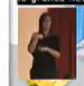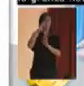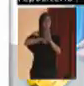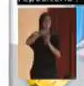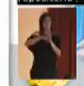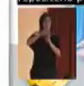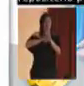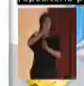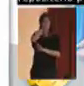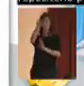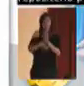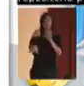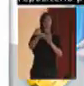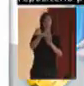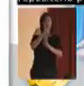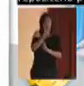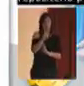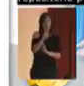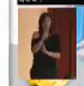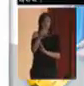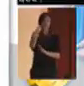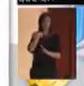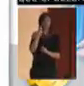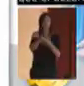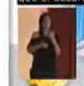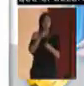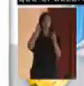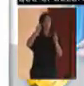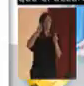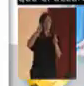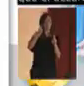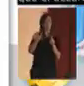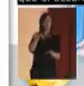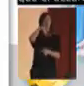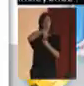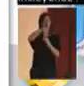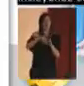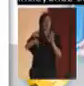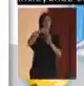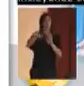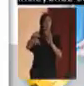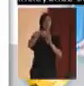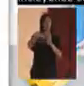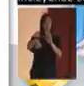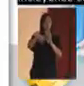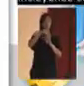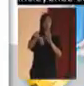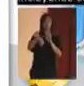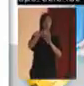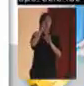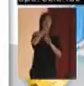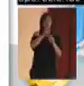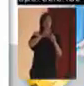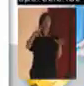to what we call the repository of templates, so the catalog of templates. And as the teacher starts introducing the